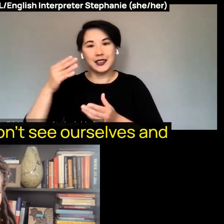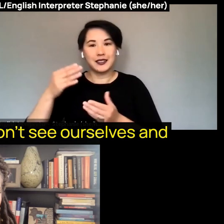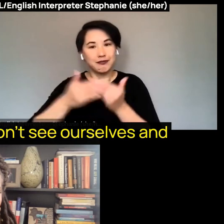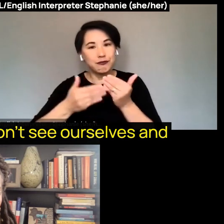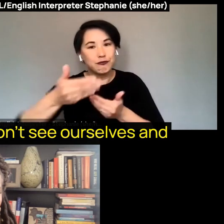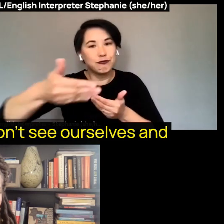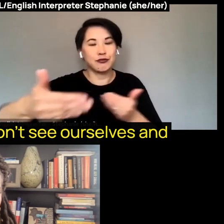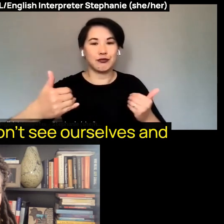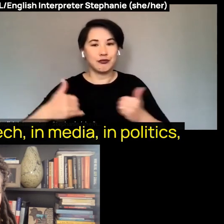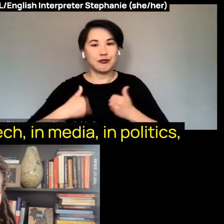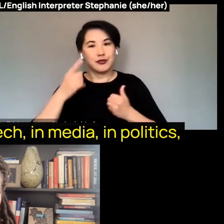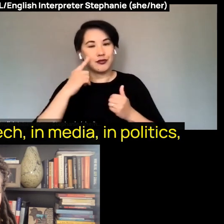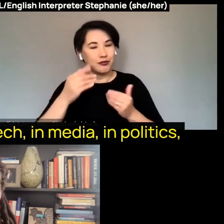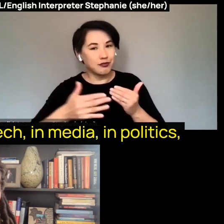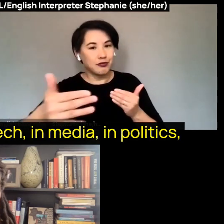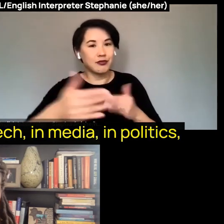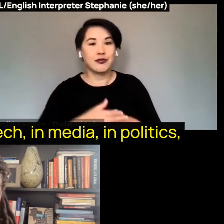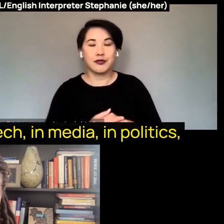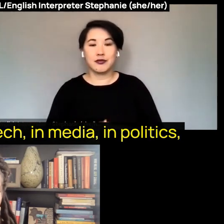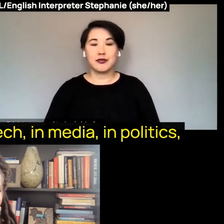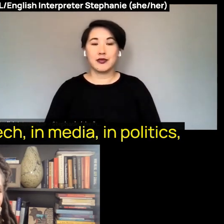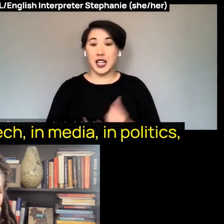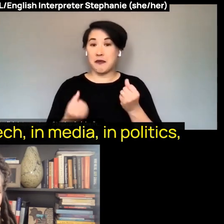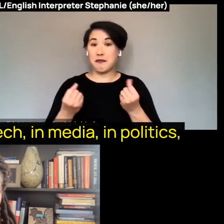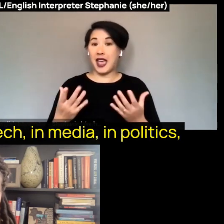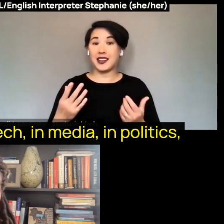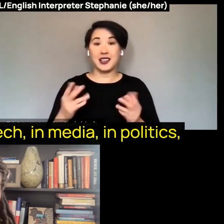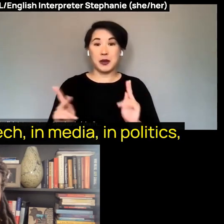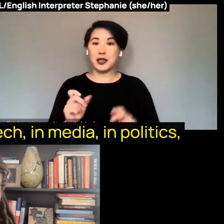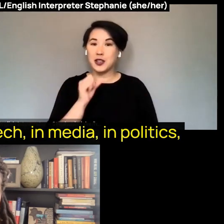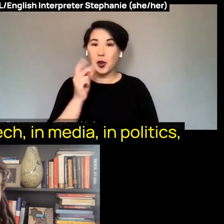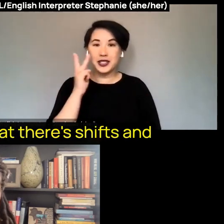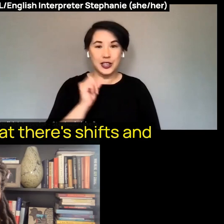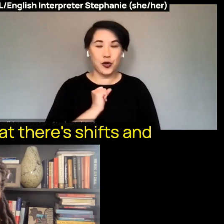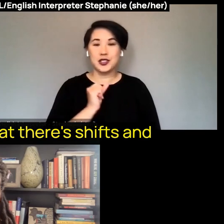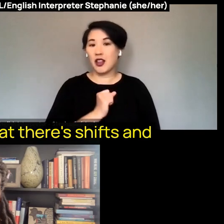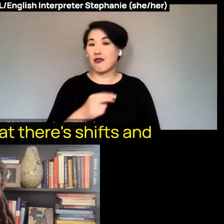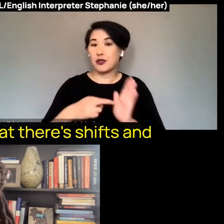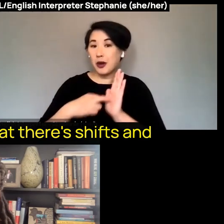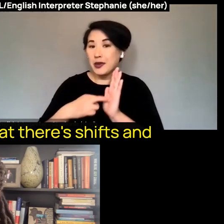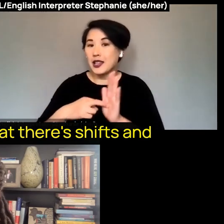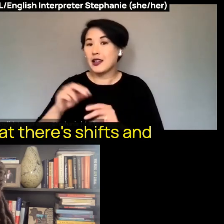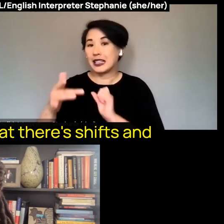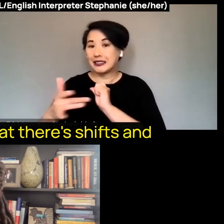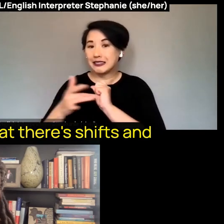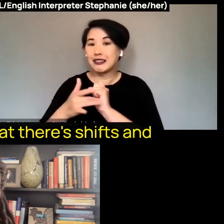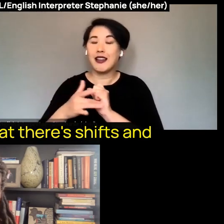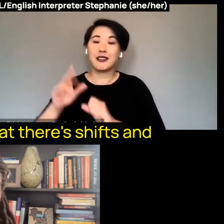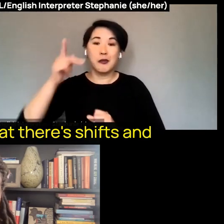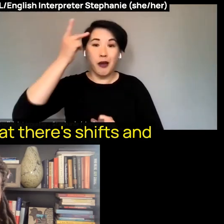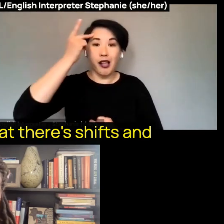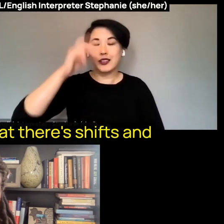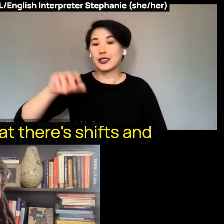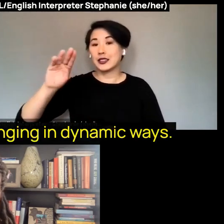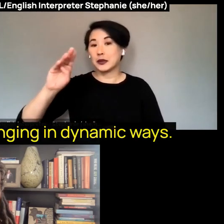folks don't see ourselves and our people represented in tech, in media, in politics, or at least I recognize that